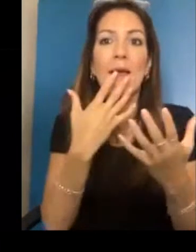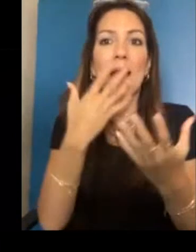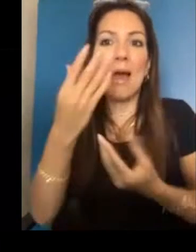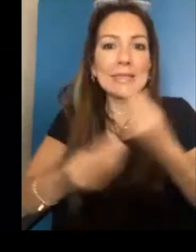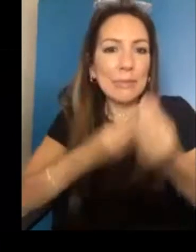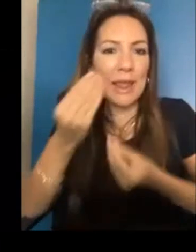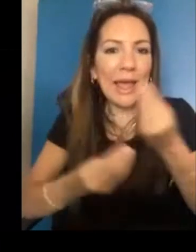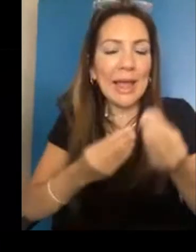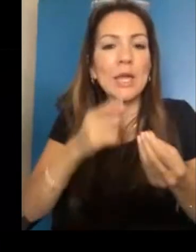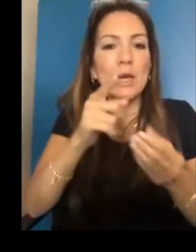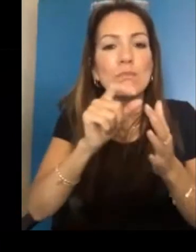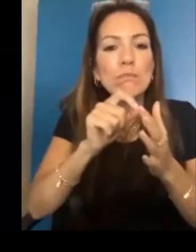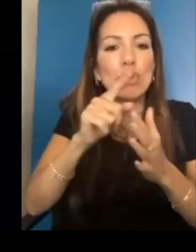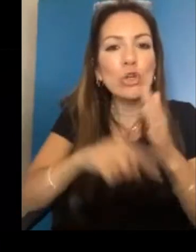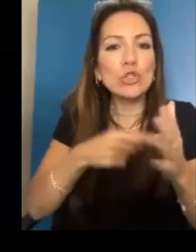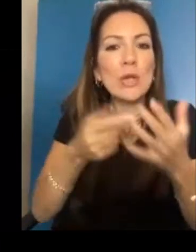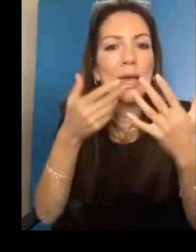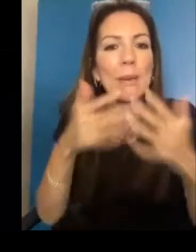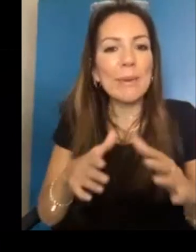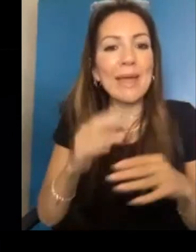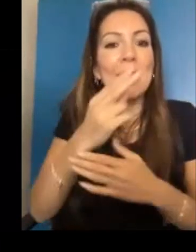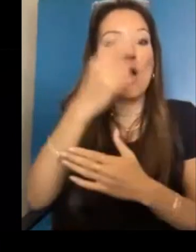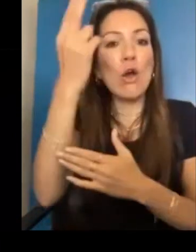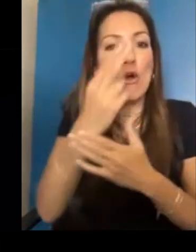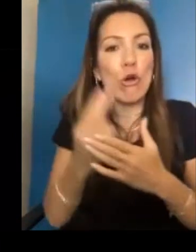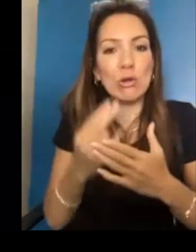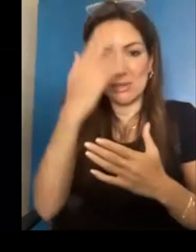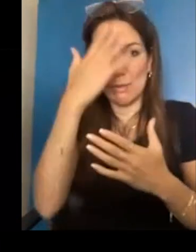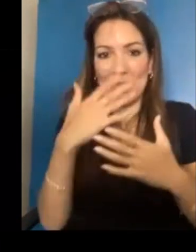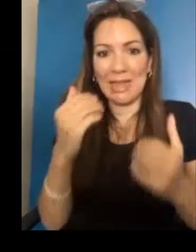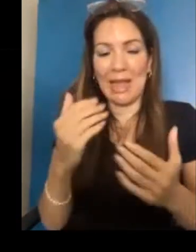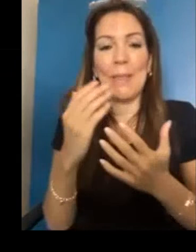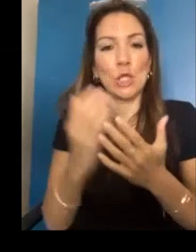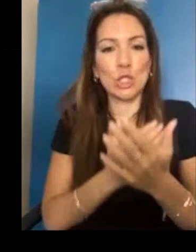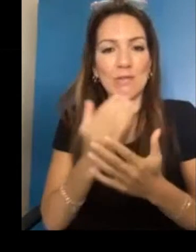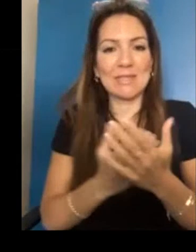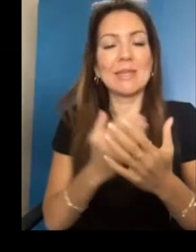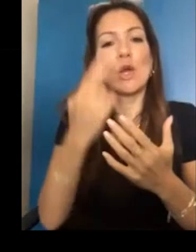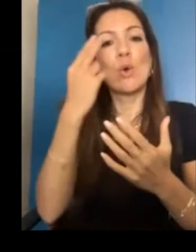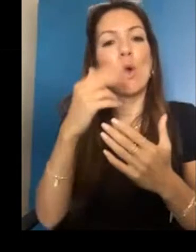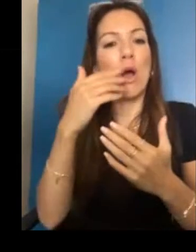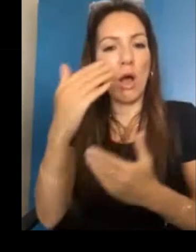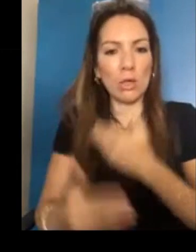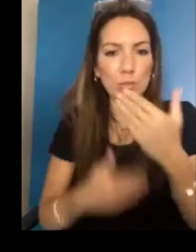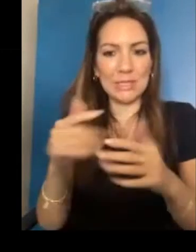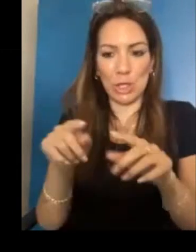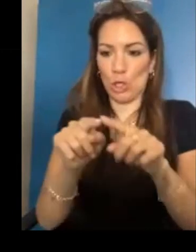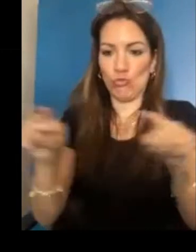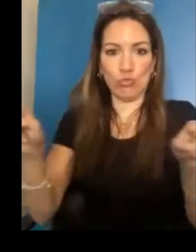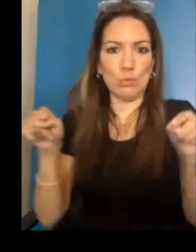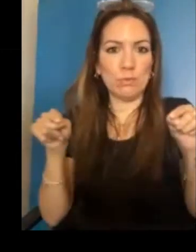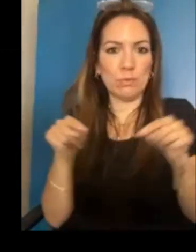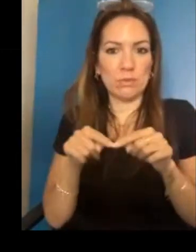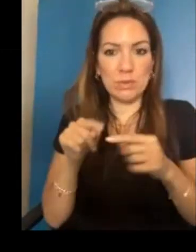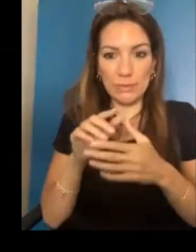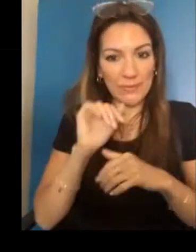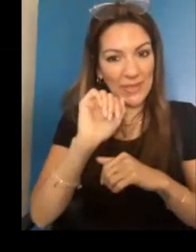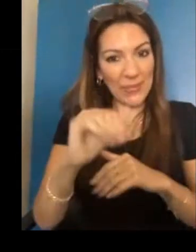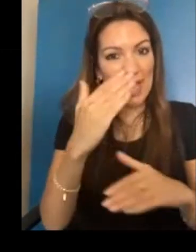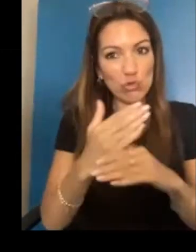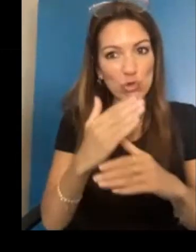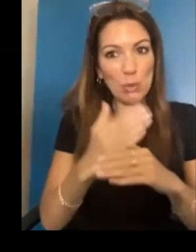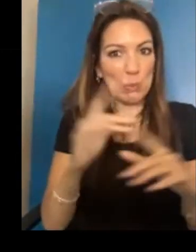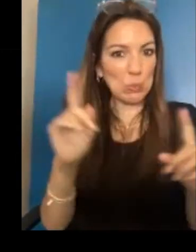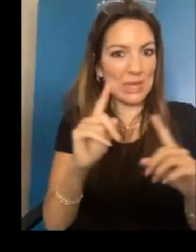a project we've been doing with an arts and mental health charity called Hospital Rooms, whose mission is to make hospital